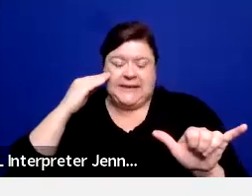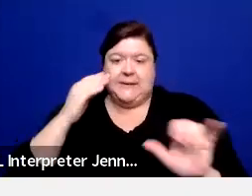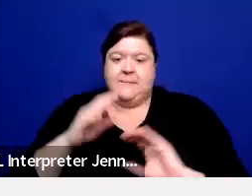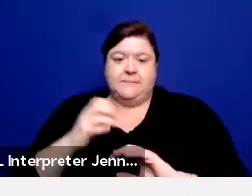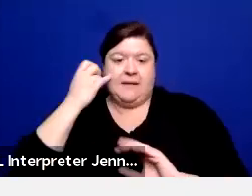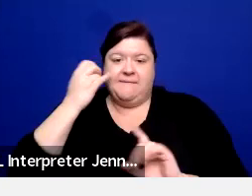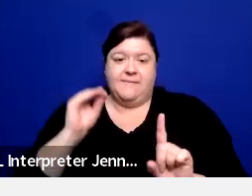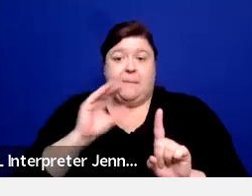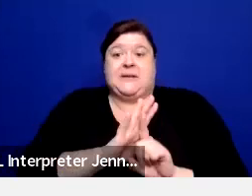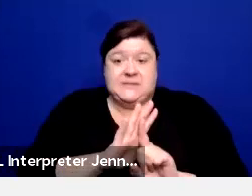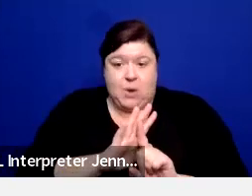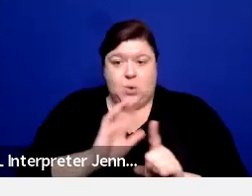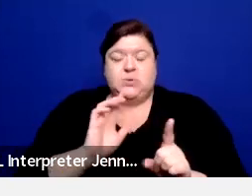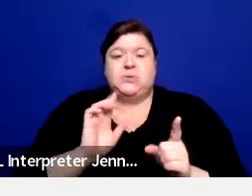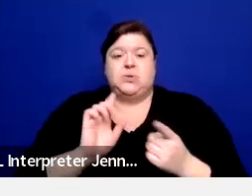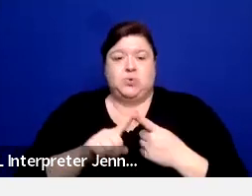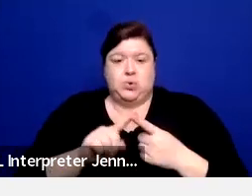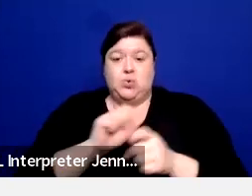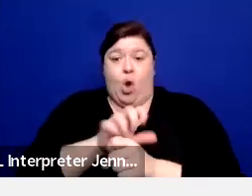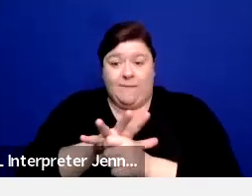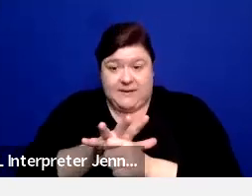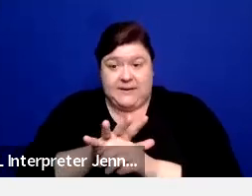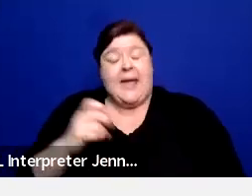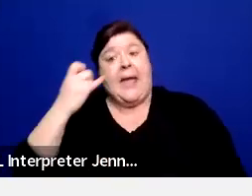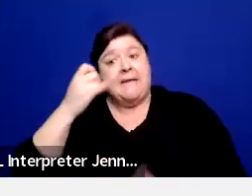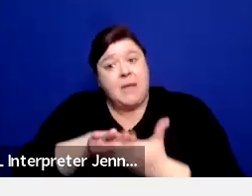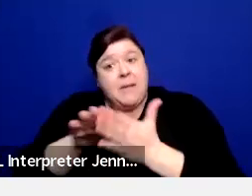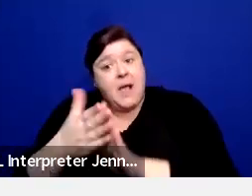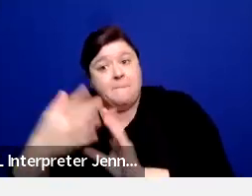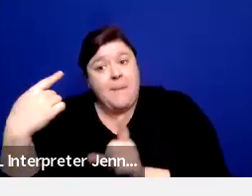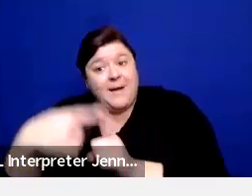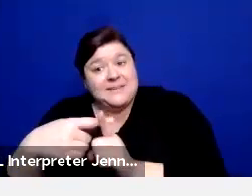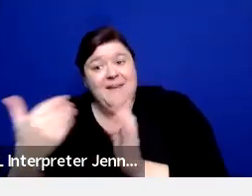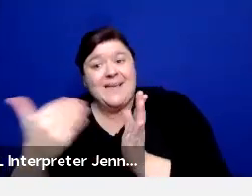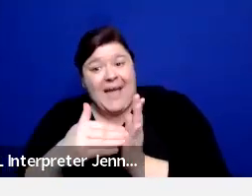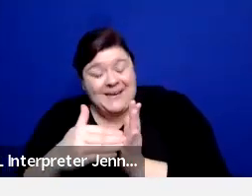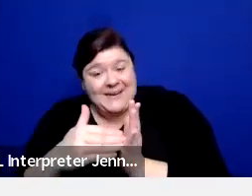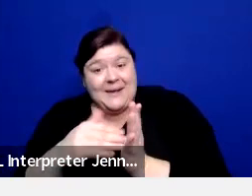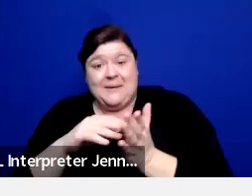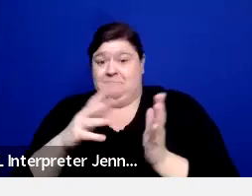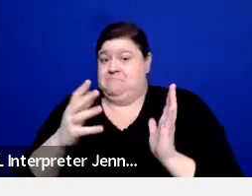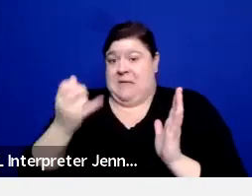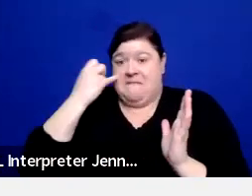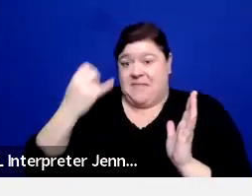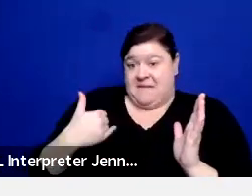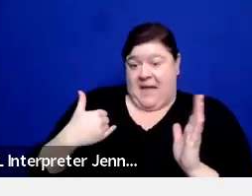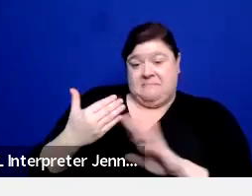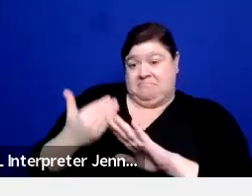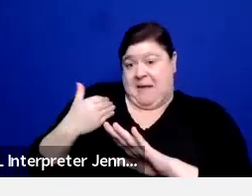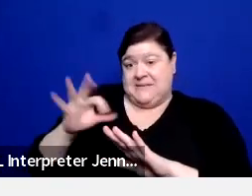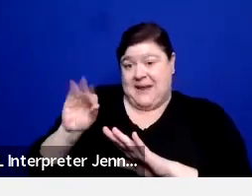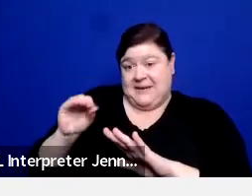been exposed to COVID. If they become positive for COVID, even if they had COVID in the last 90 days, they will need to